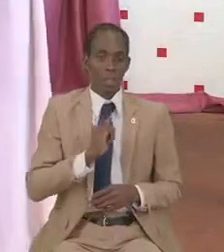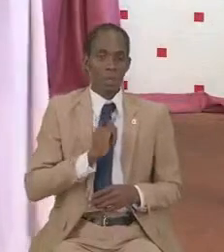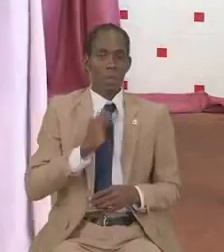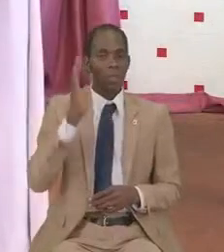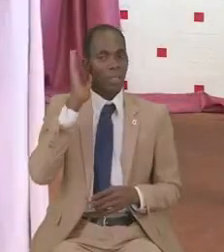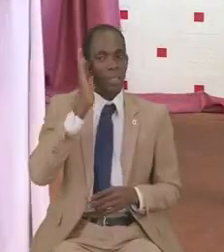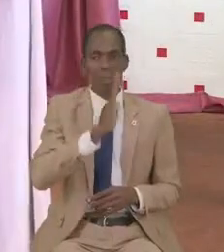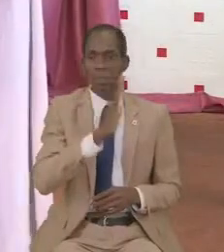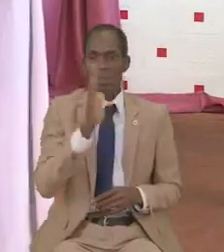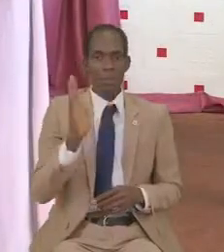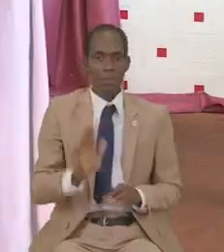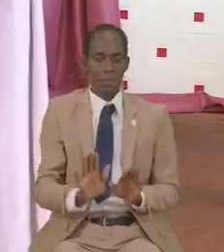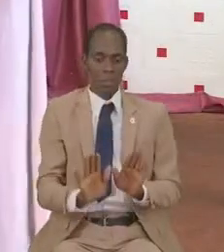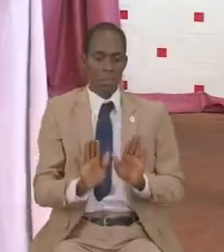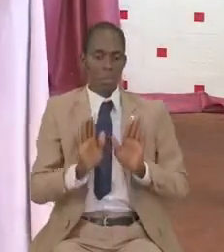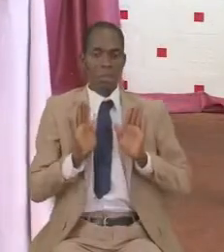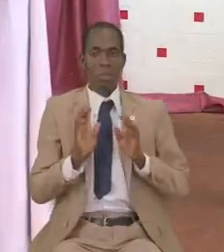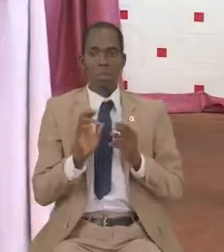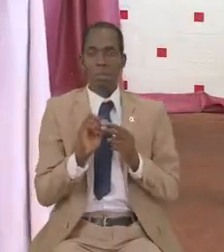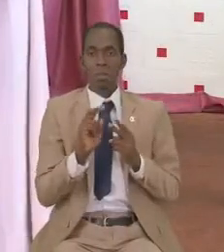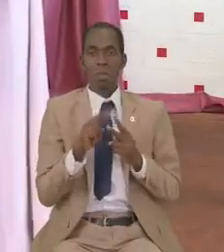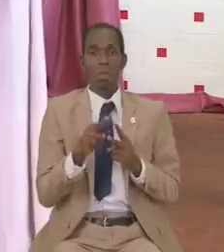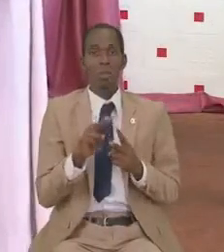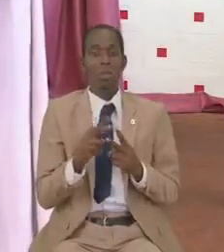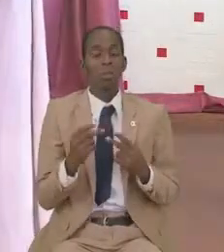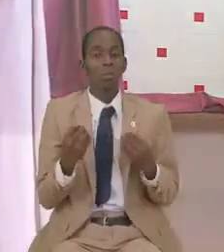I will never fear or